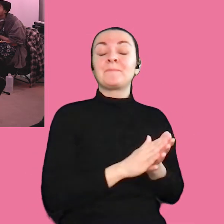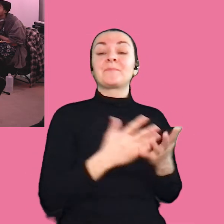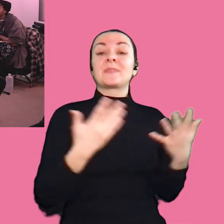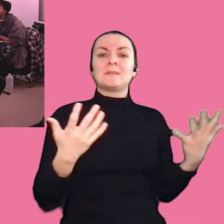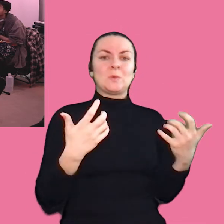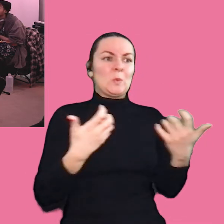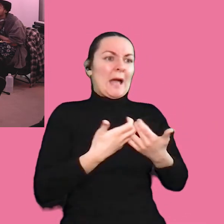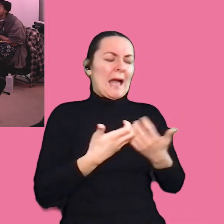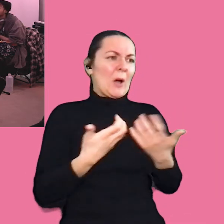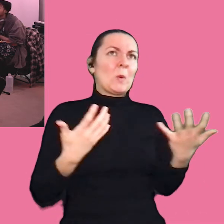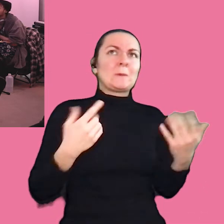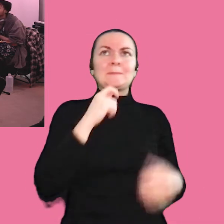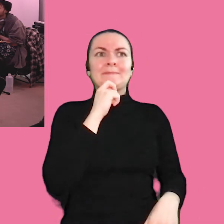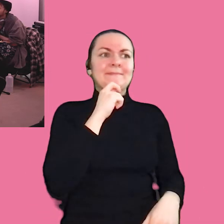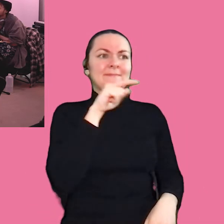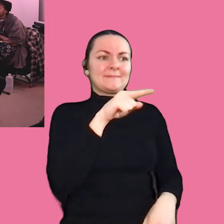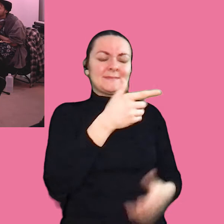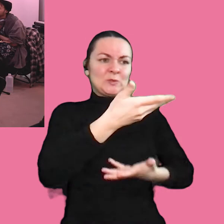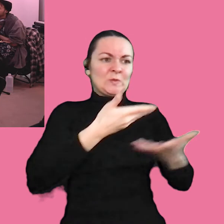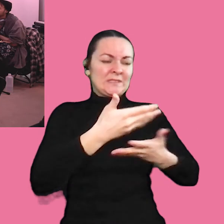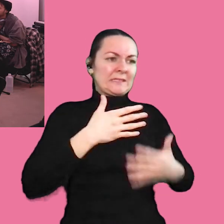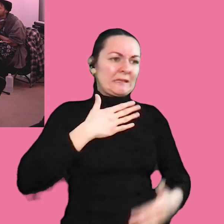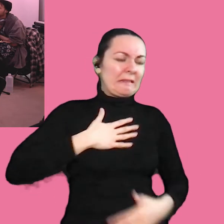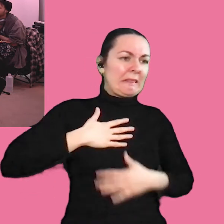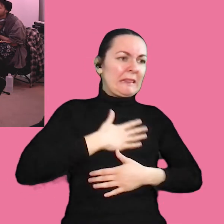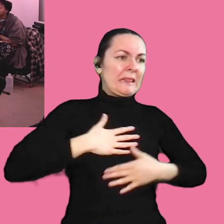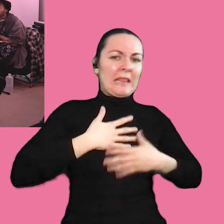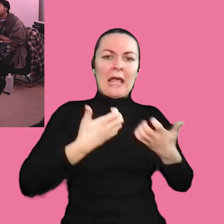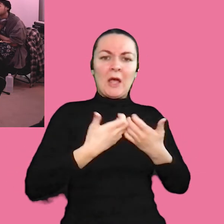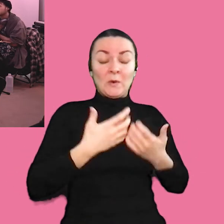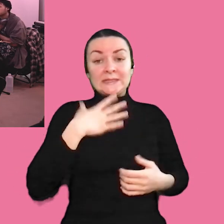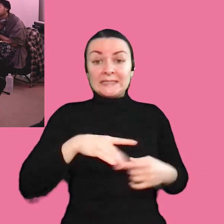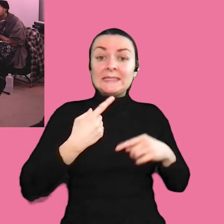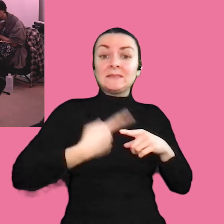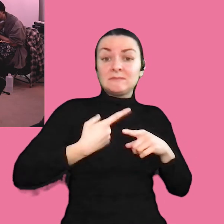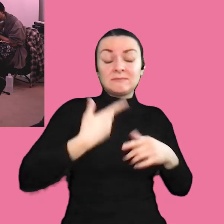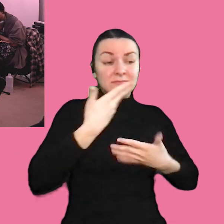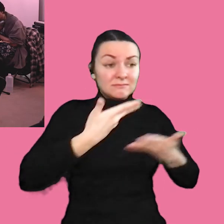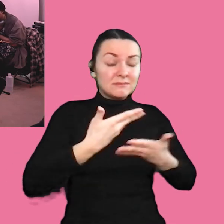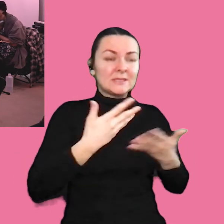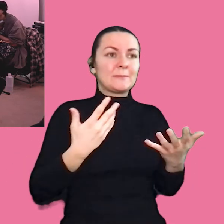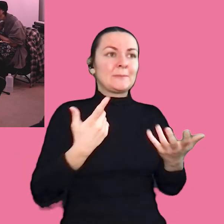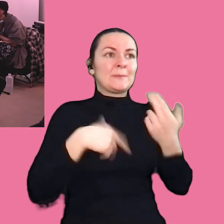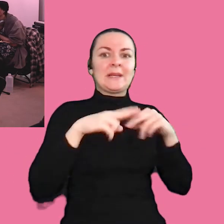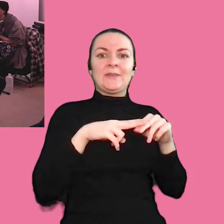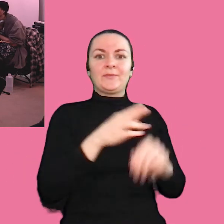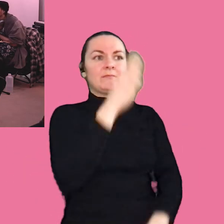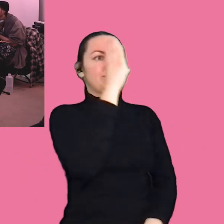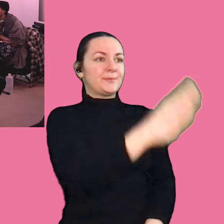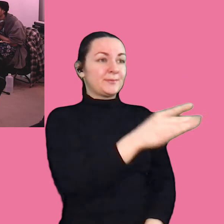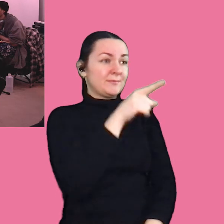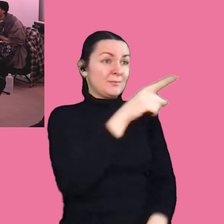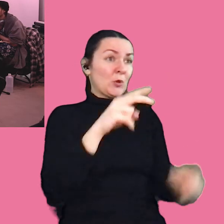these like really uncomfortable conversations? Because they are really urgent and we do need to talk about it. But if we just go head on with